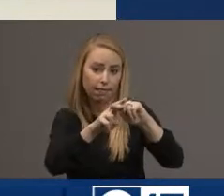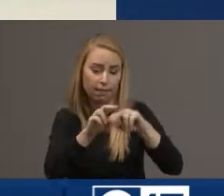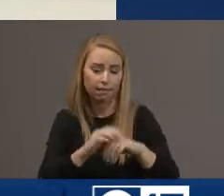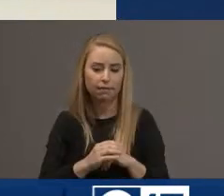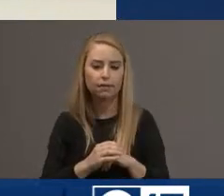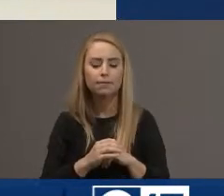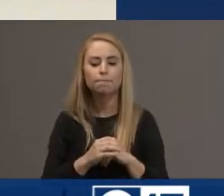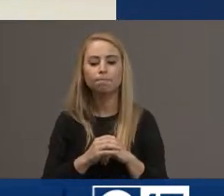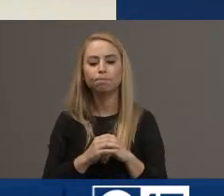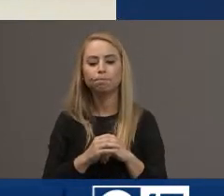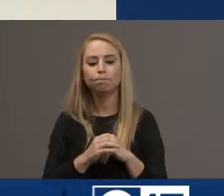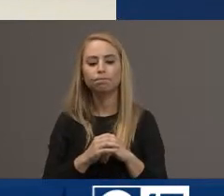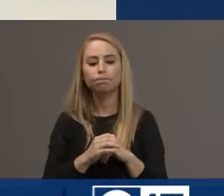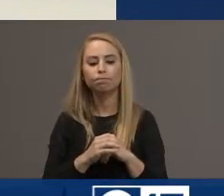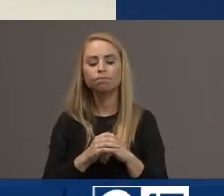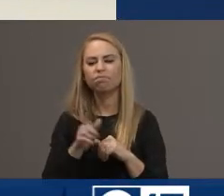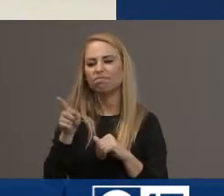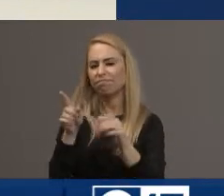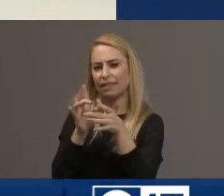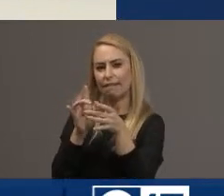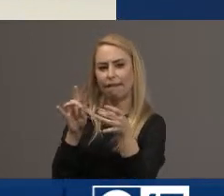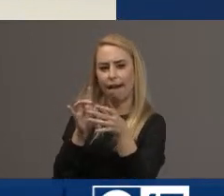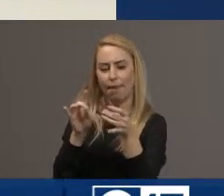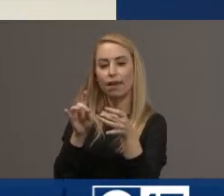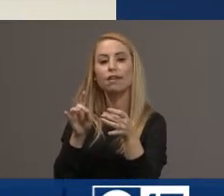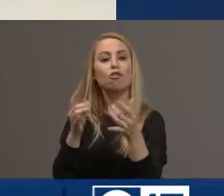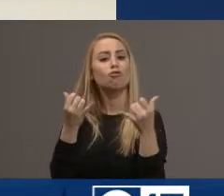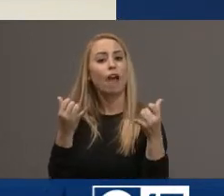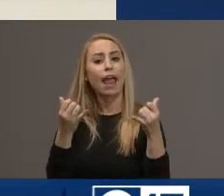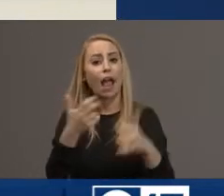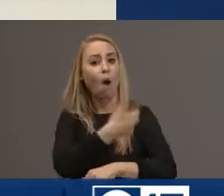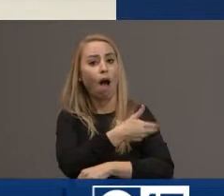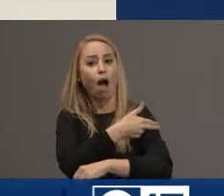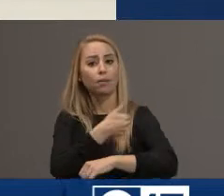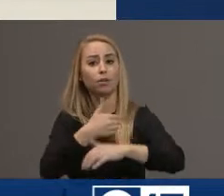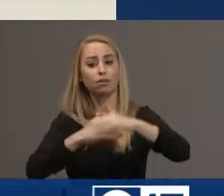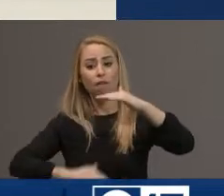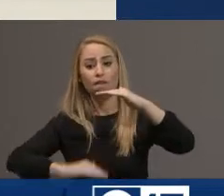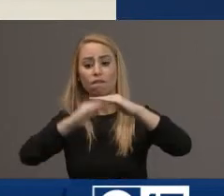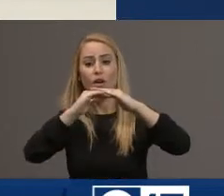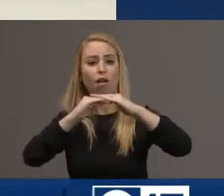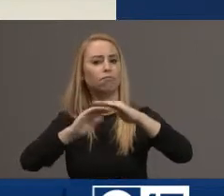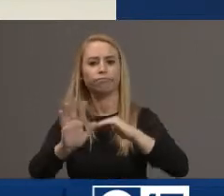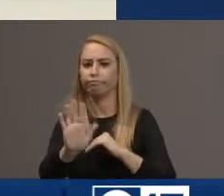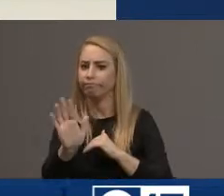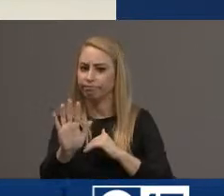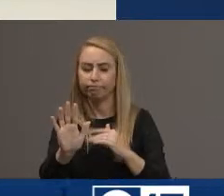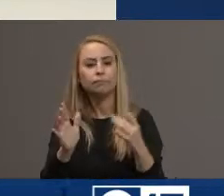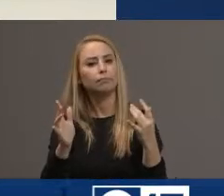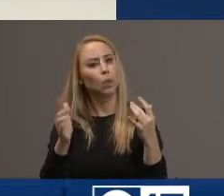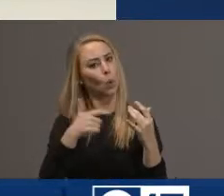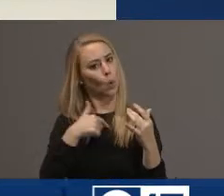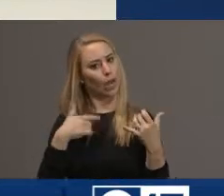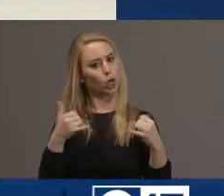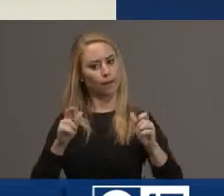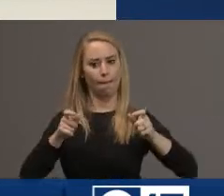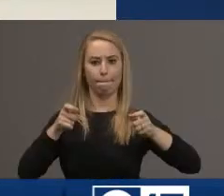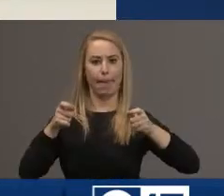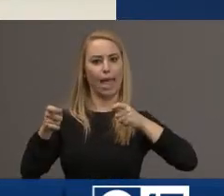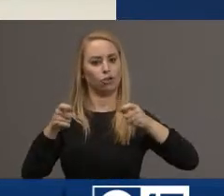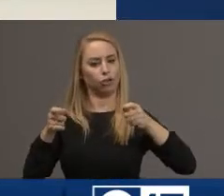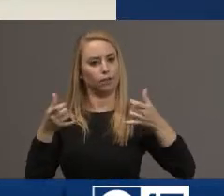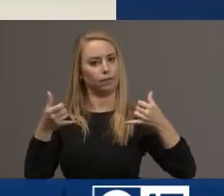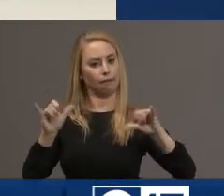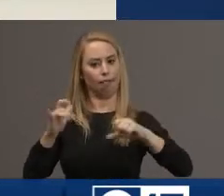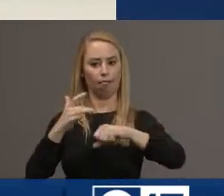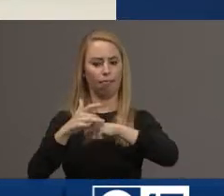to what Howie said, we are not at capacity, okay? We are managing hospital capacity right